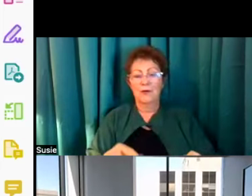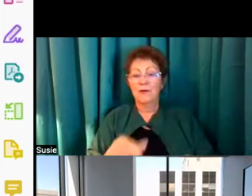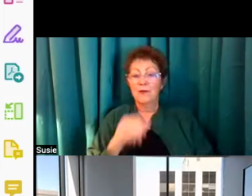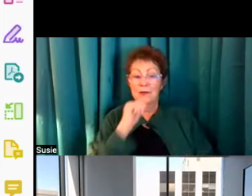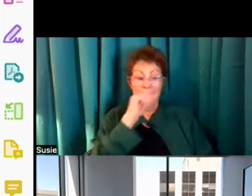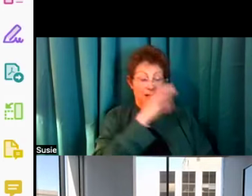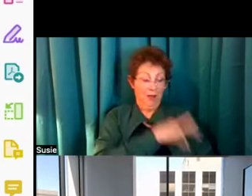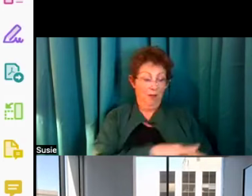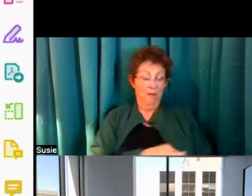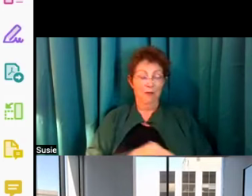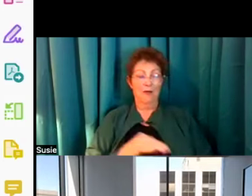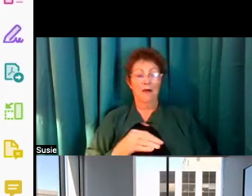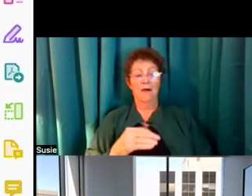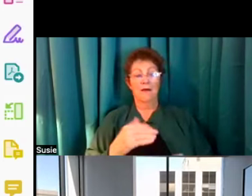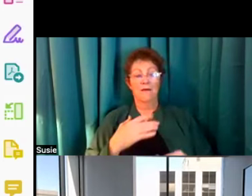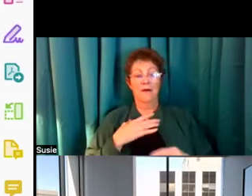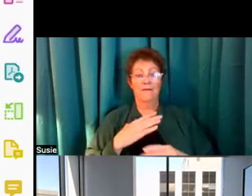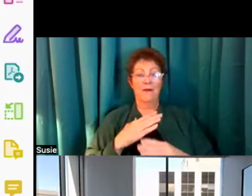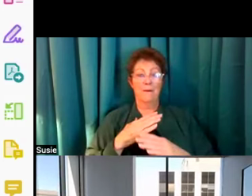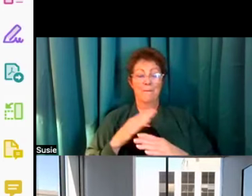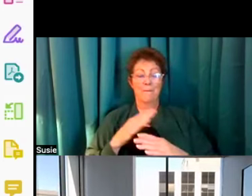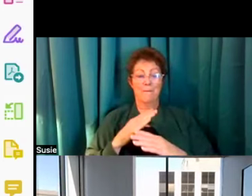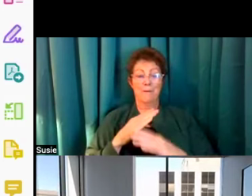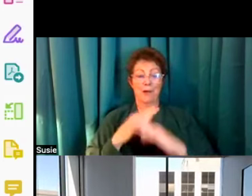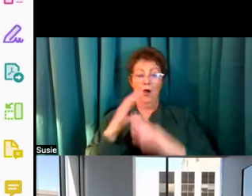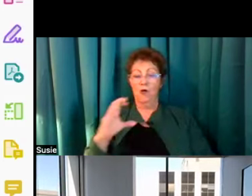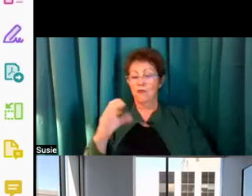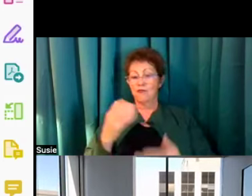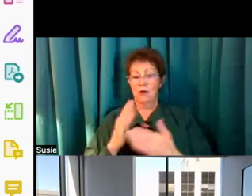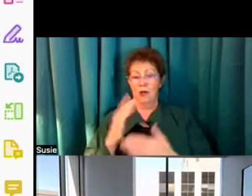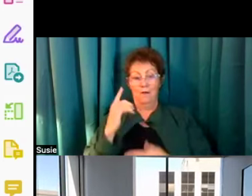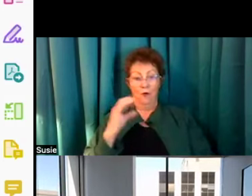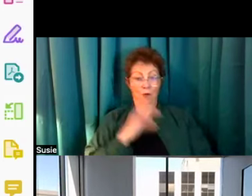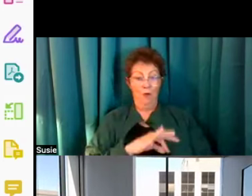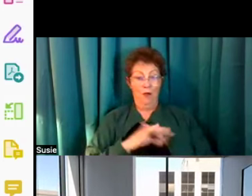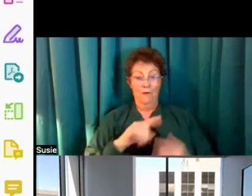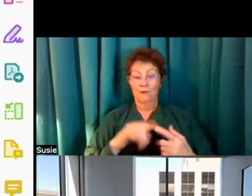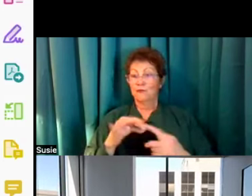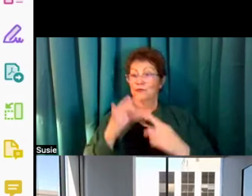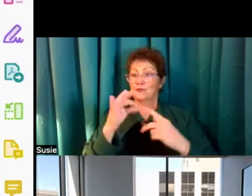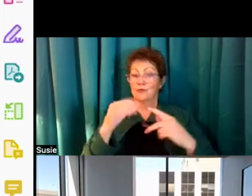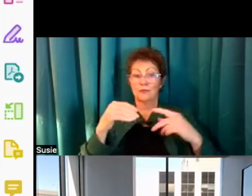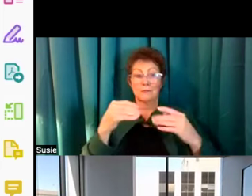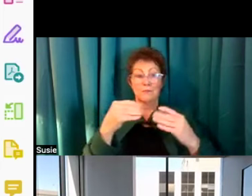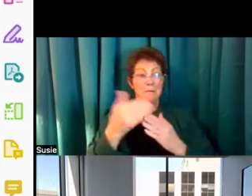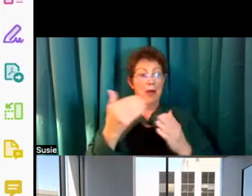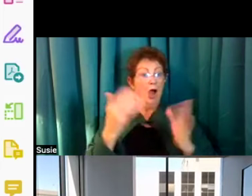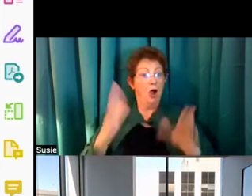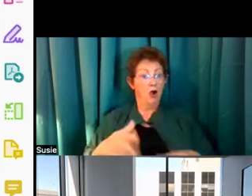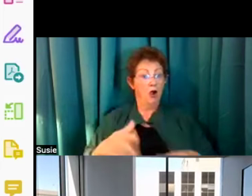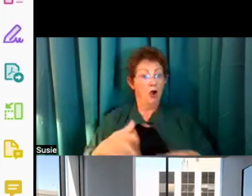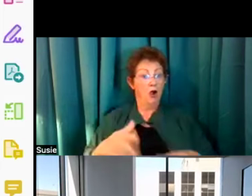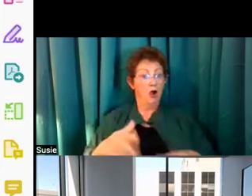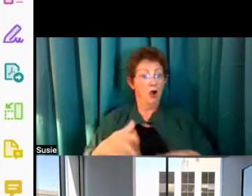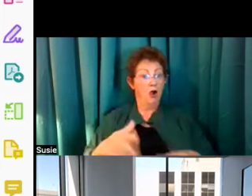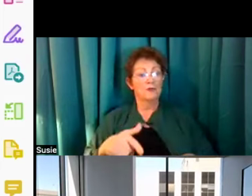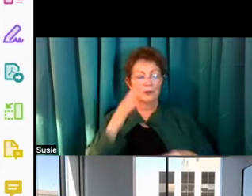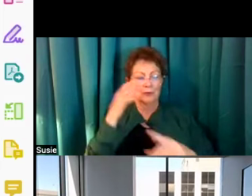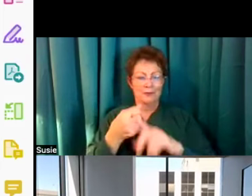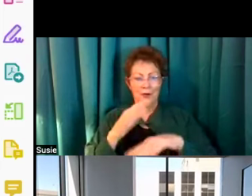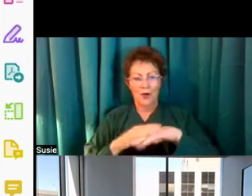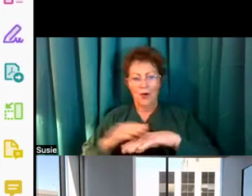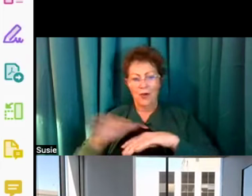nonprofit has a block right on being able to sell the for-profit to certain types of buyers, that's going to have an impact on the valuation of